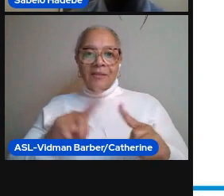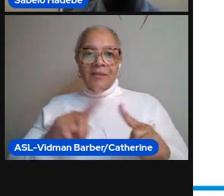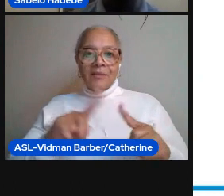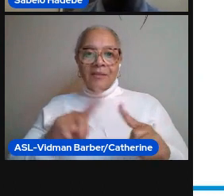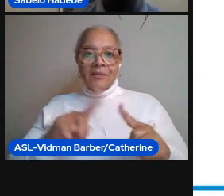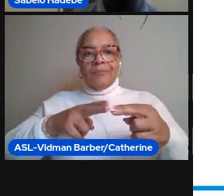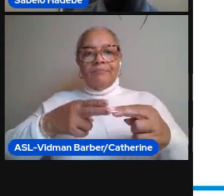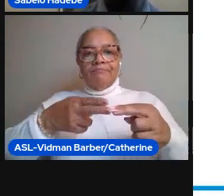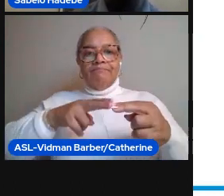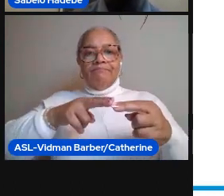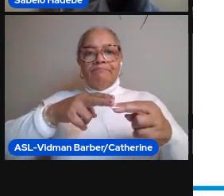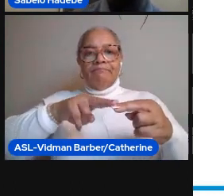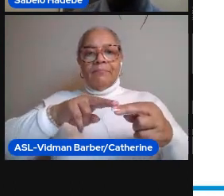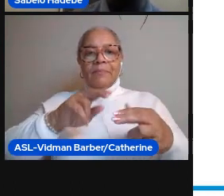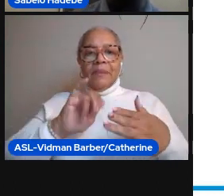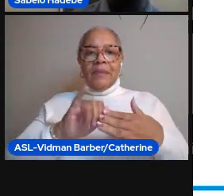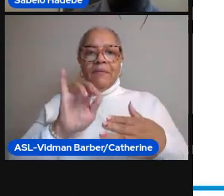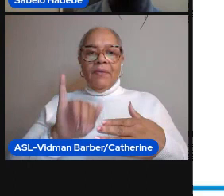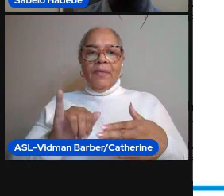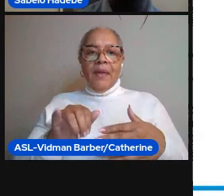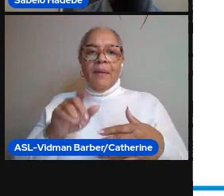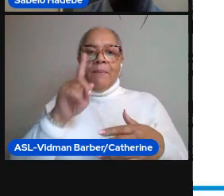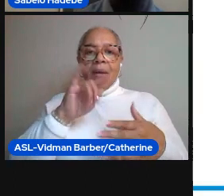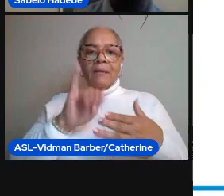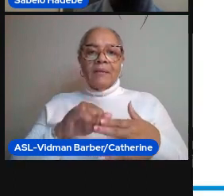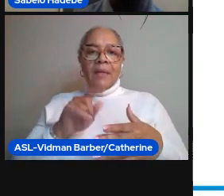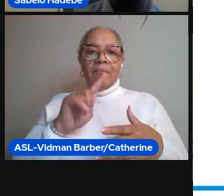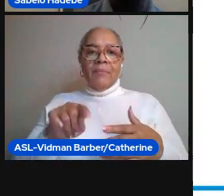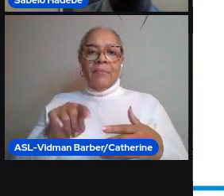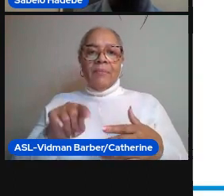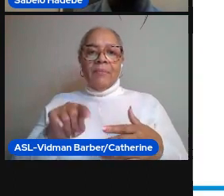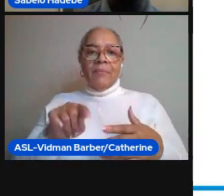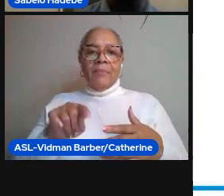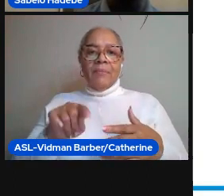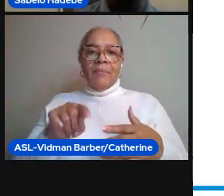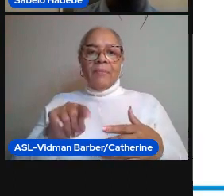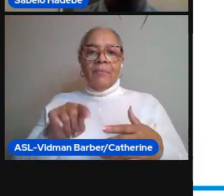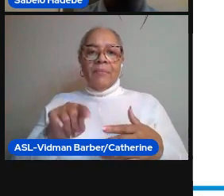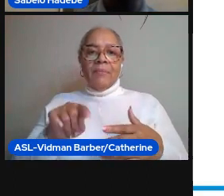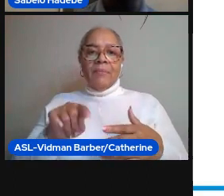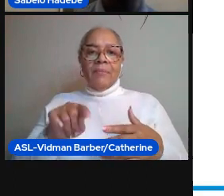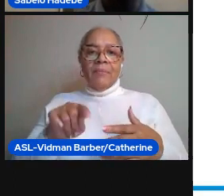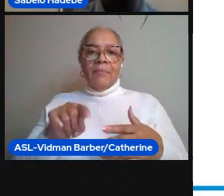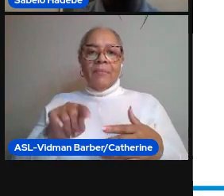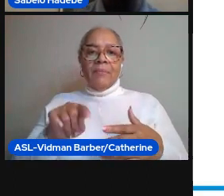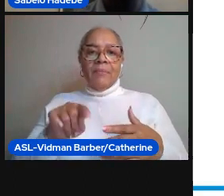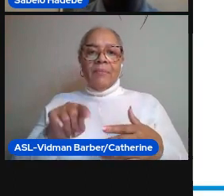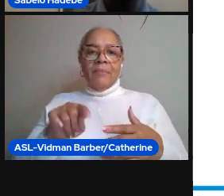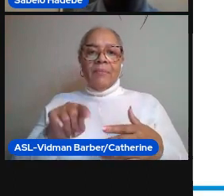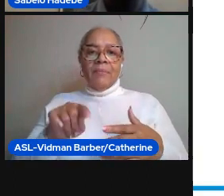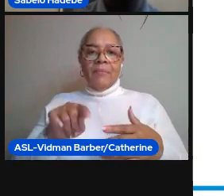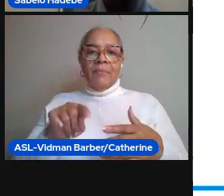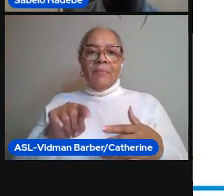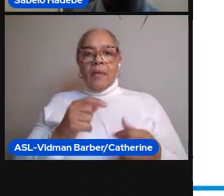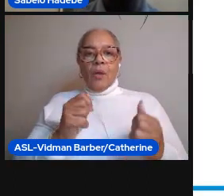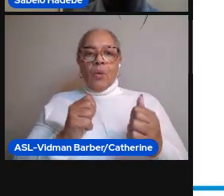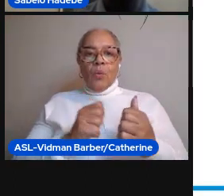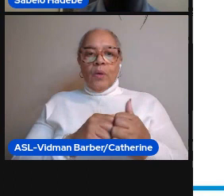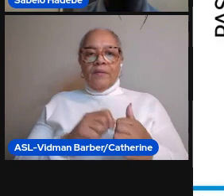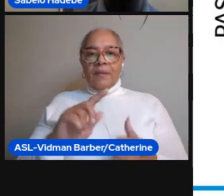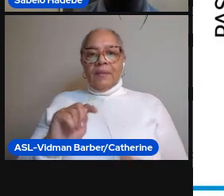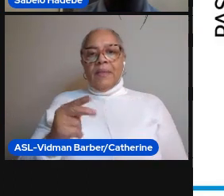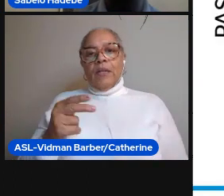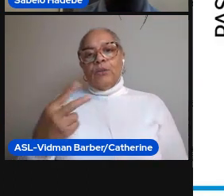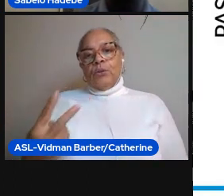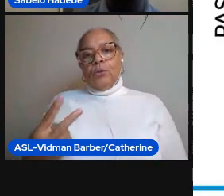the knockout mouse, which probably confirms partly what we are seeing with the Th2 polarized cells